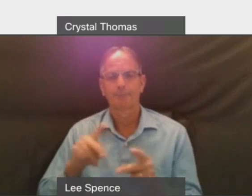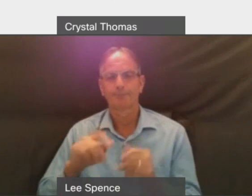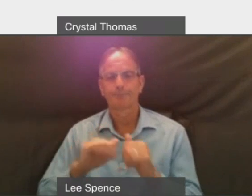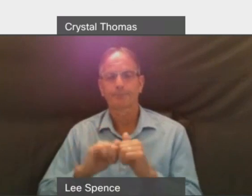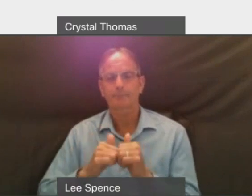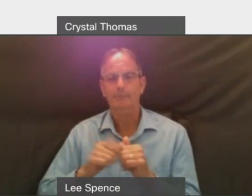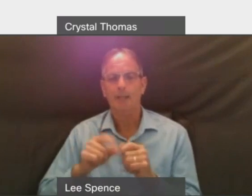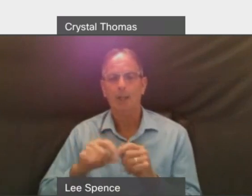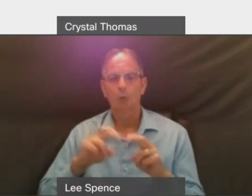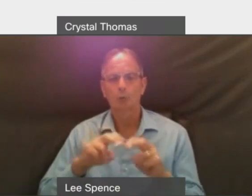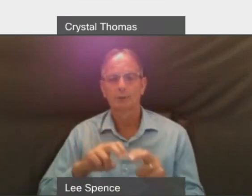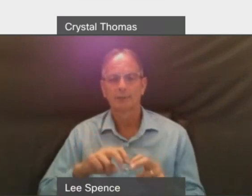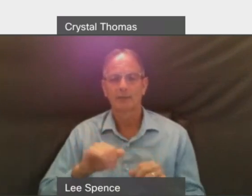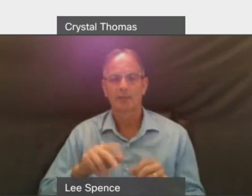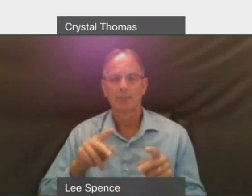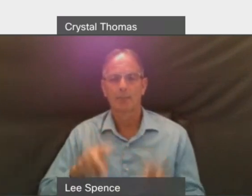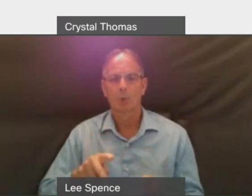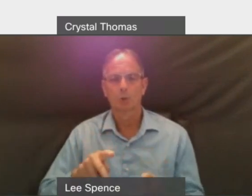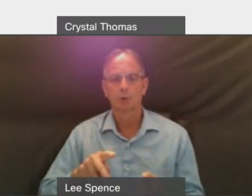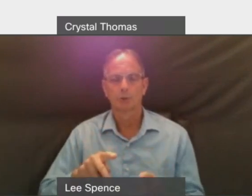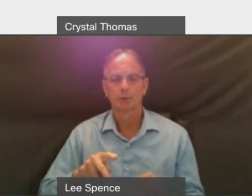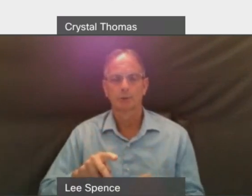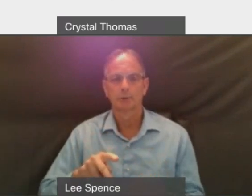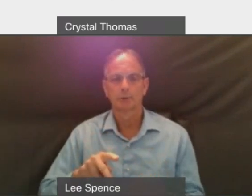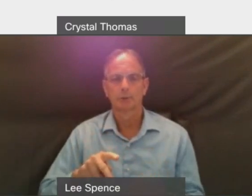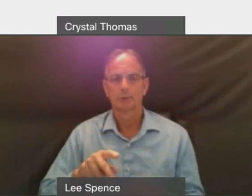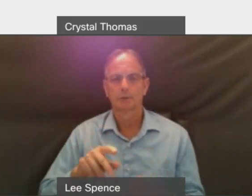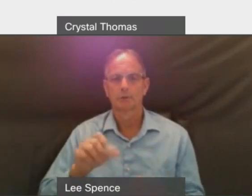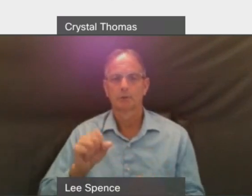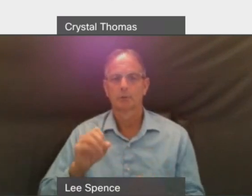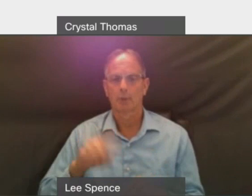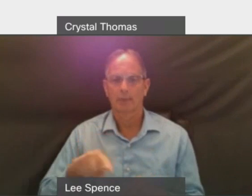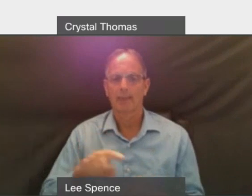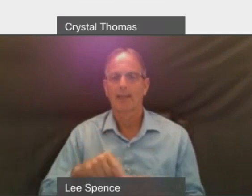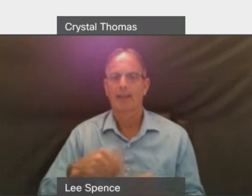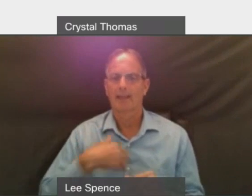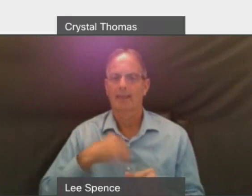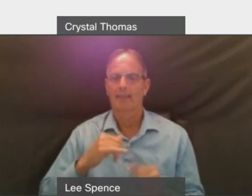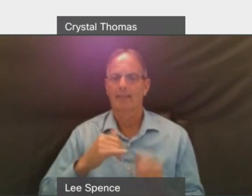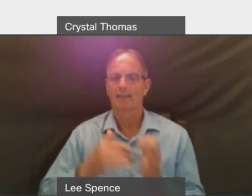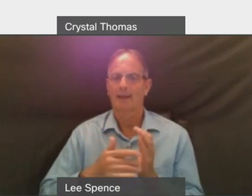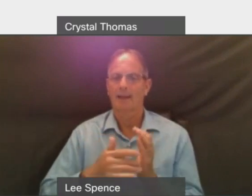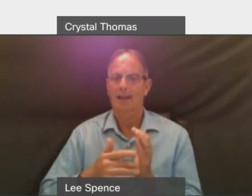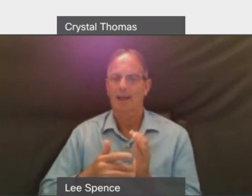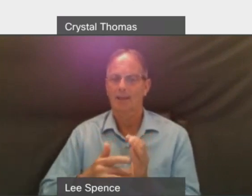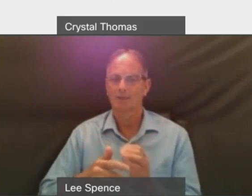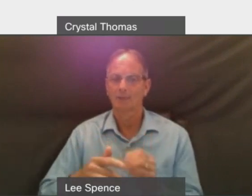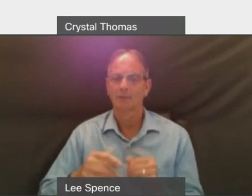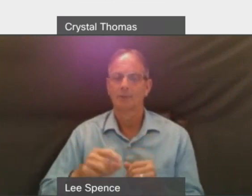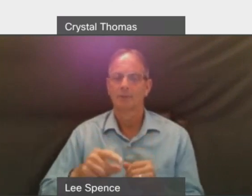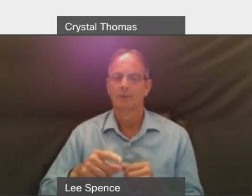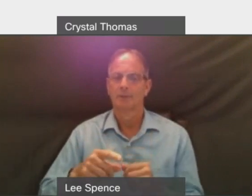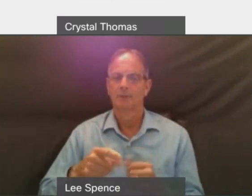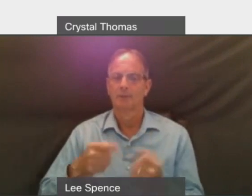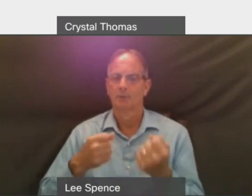how to assess a person so that they have technology that is supportive of